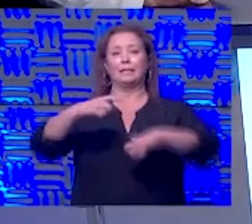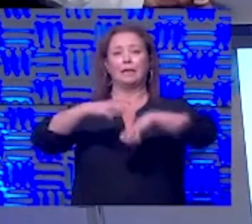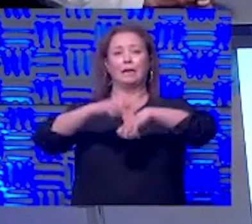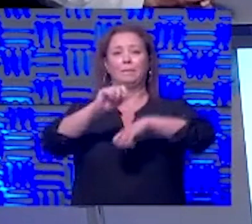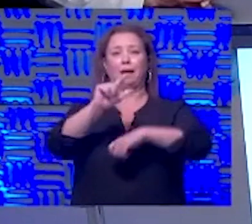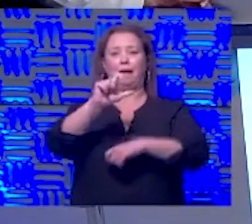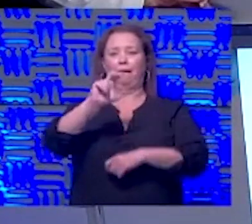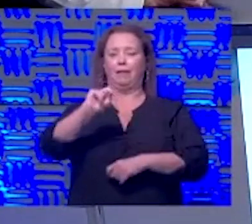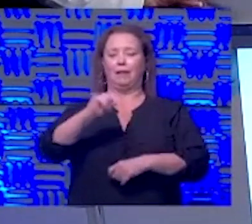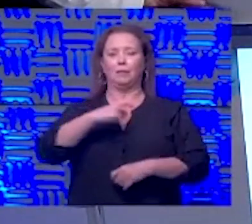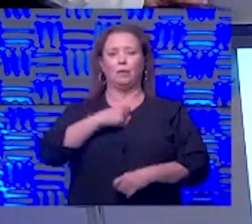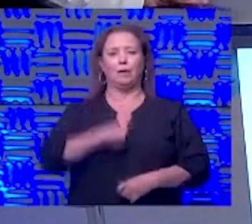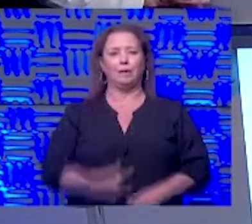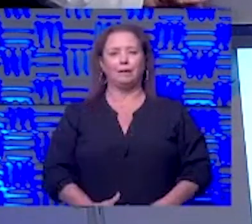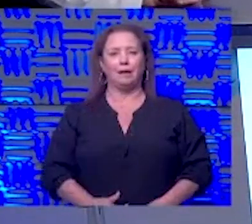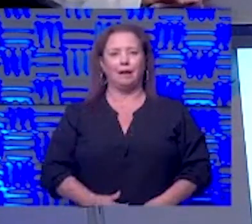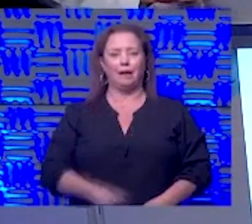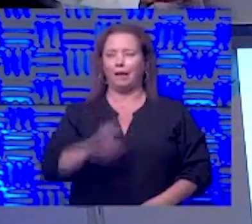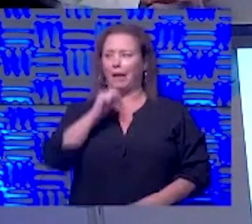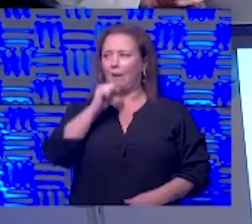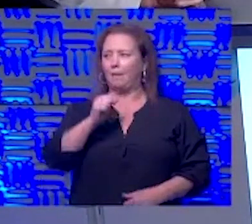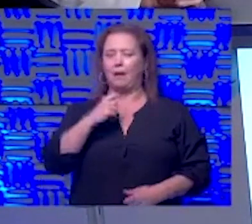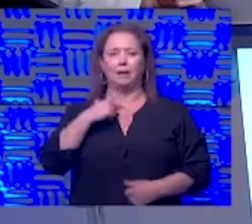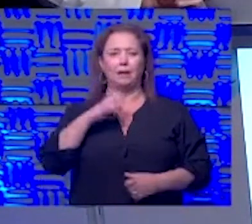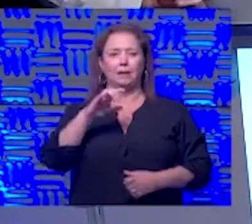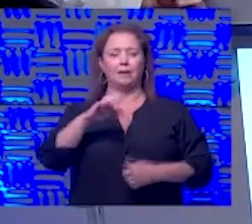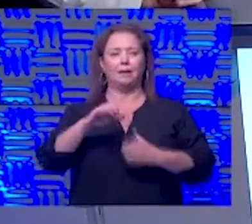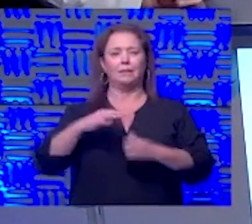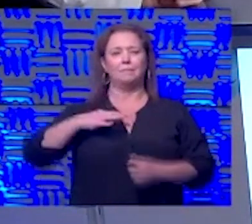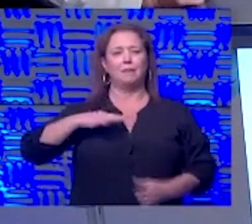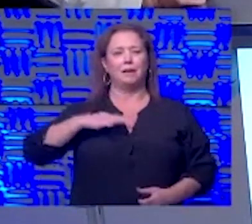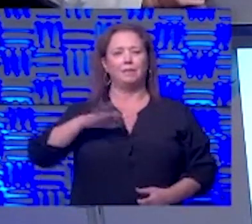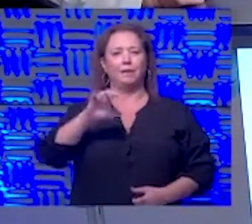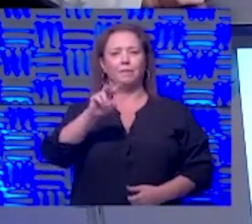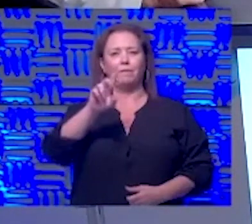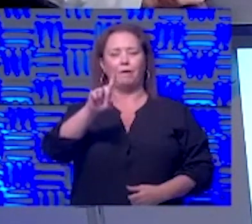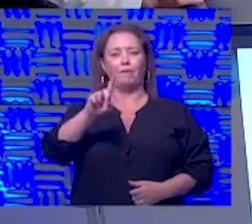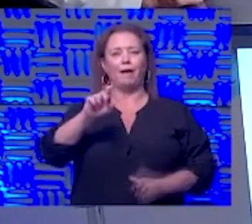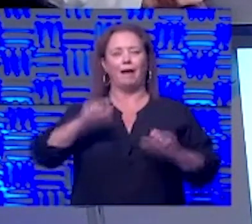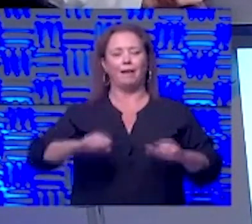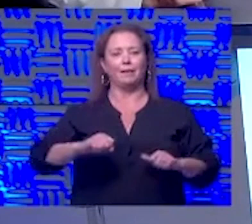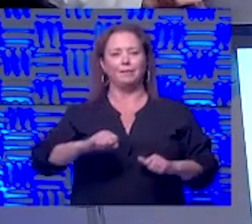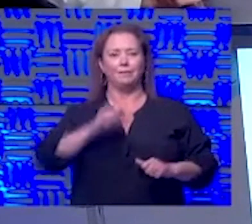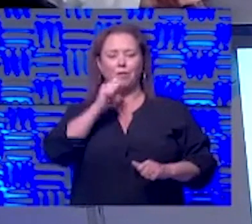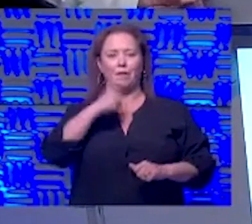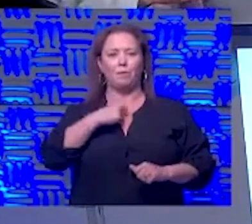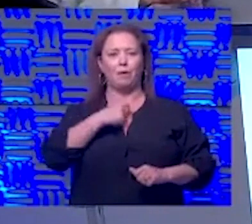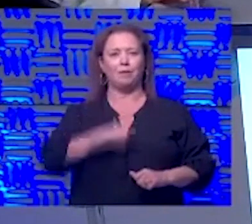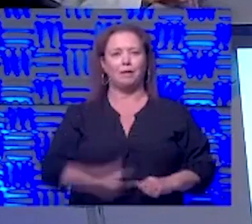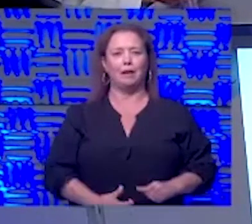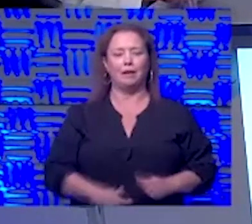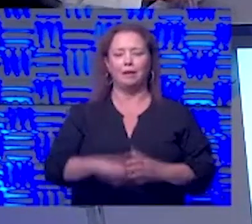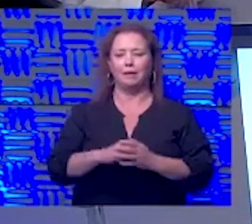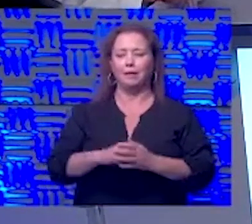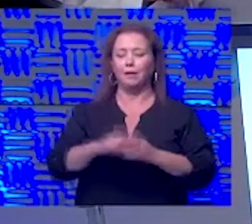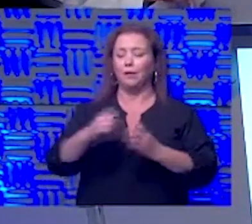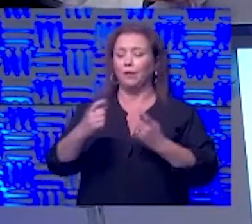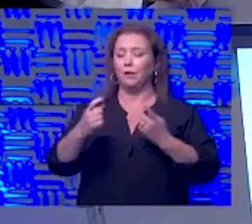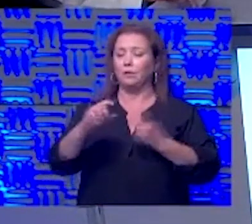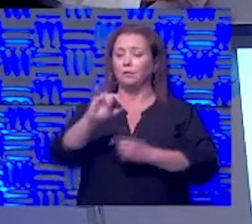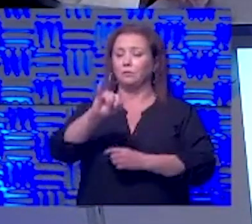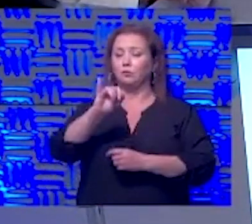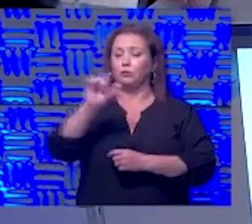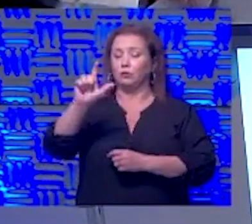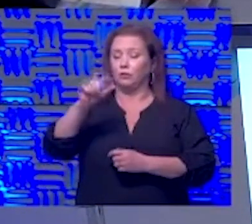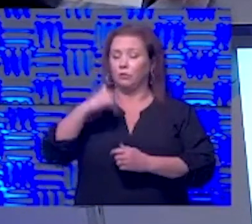tie and I don't. That's one of the advantages of COVID. I can win on that finally. Jill, do we have questions from media this morning? And if